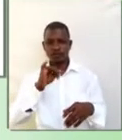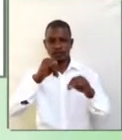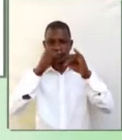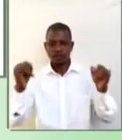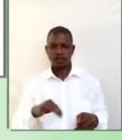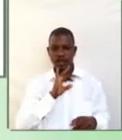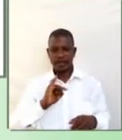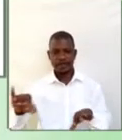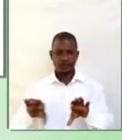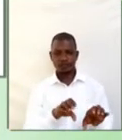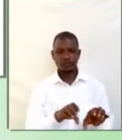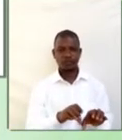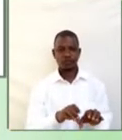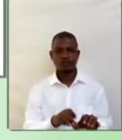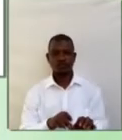I do.